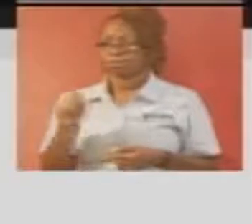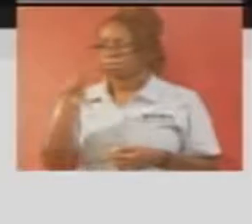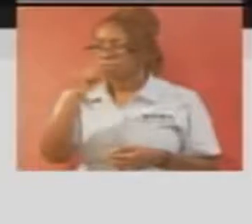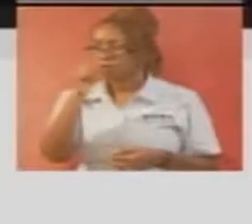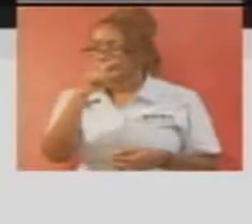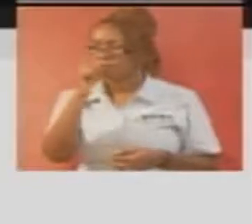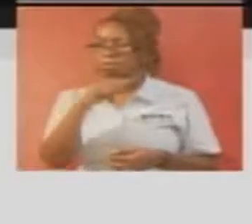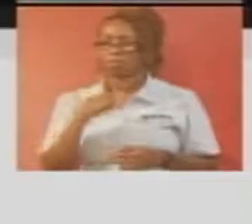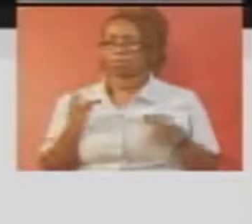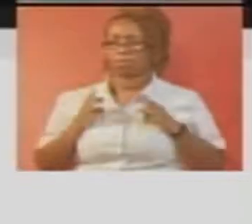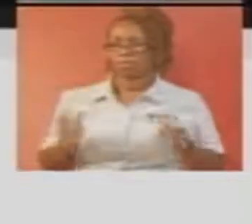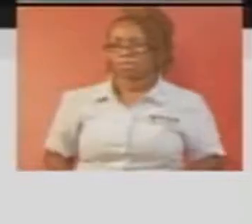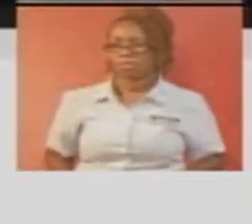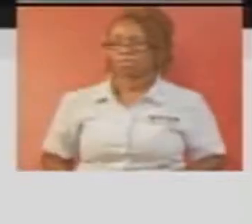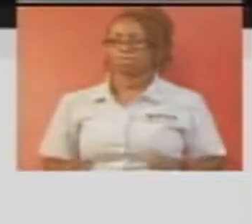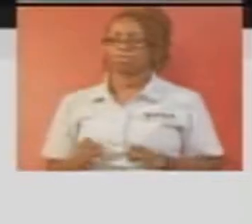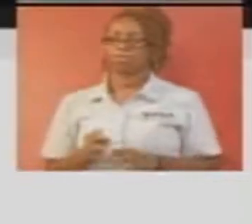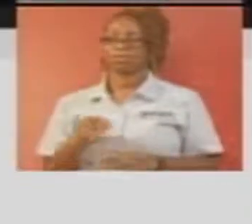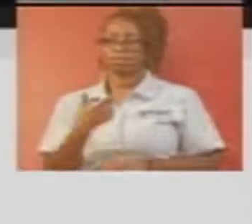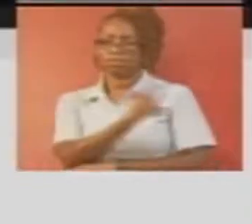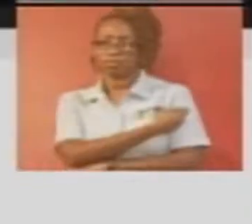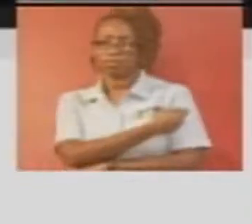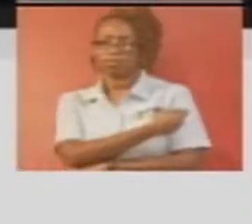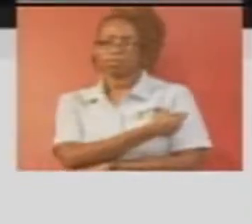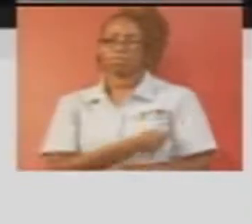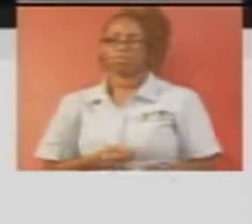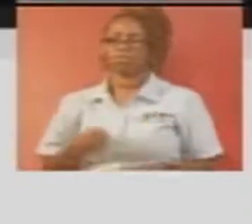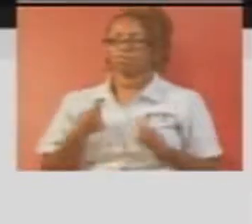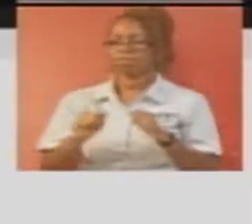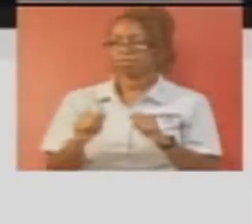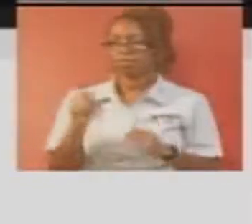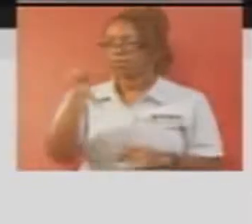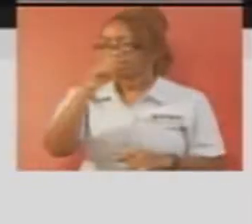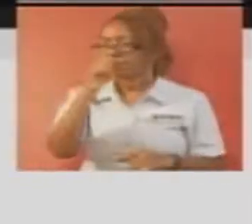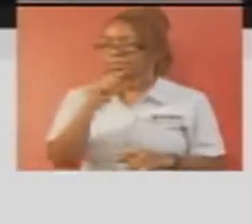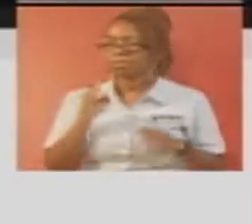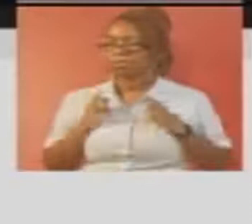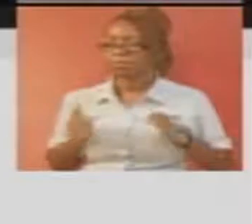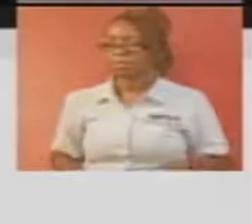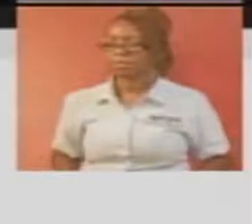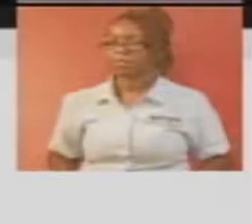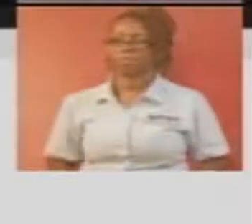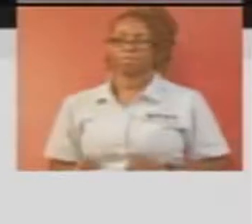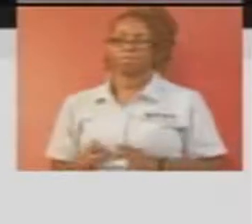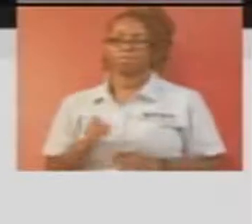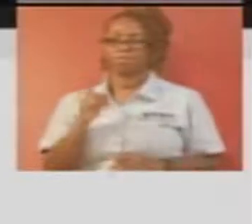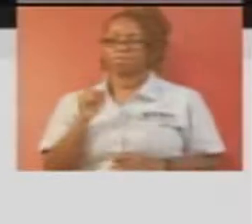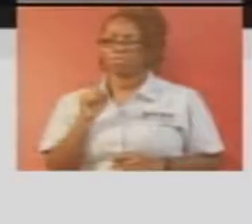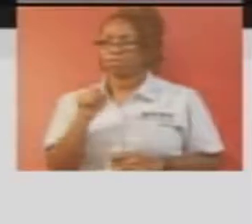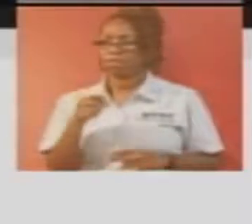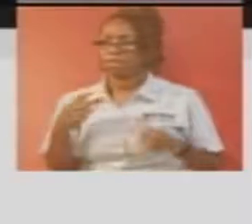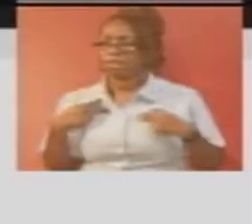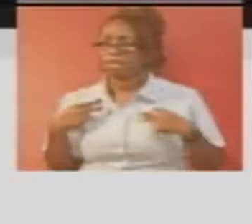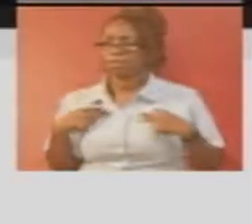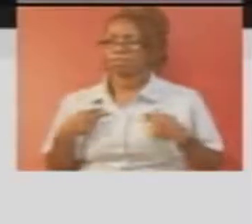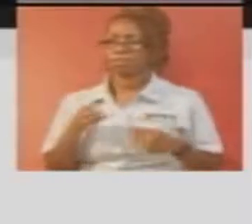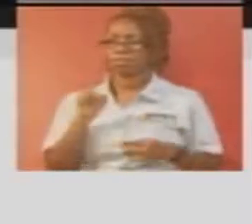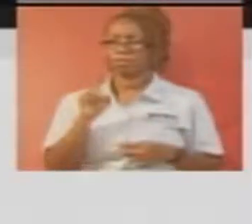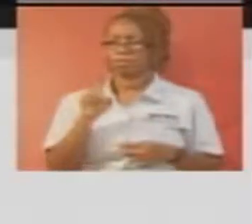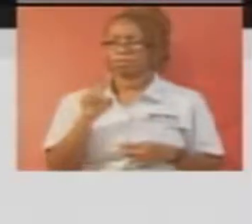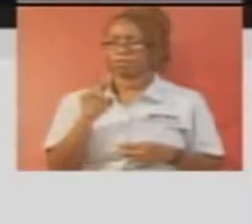immune response that it's now going to remember in future should it really get infected by the disease-causing virus. And there are various